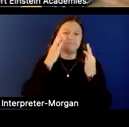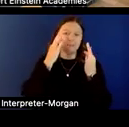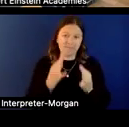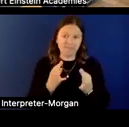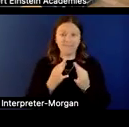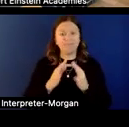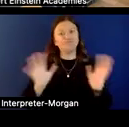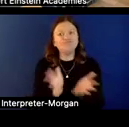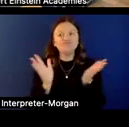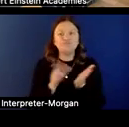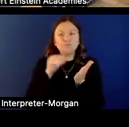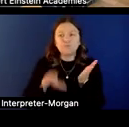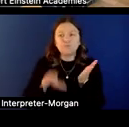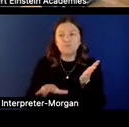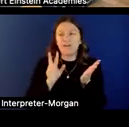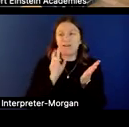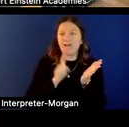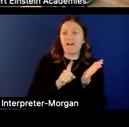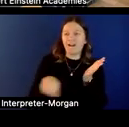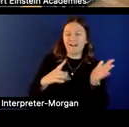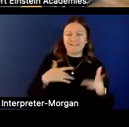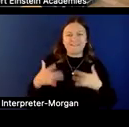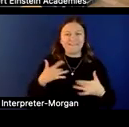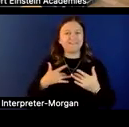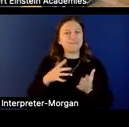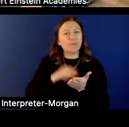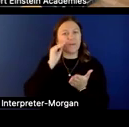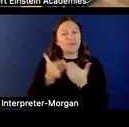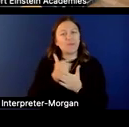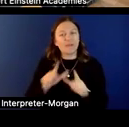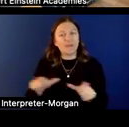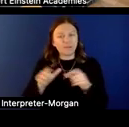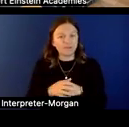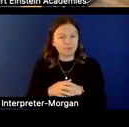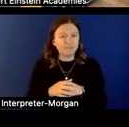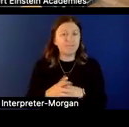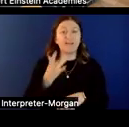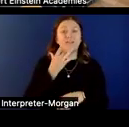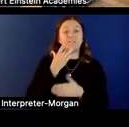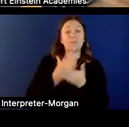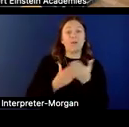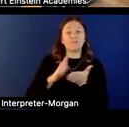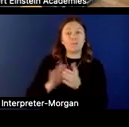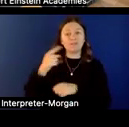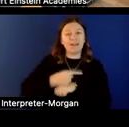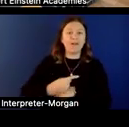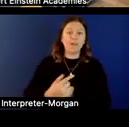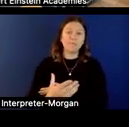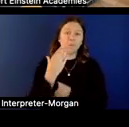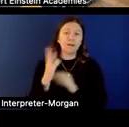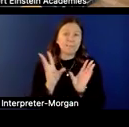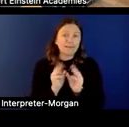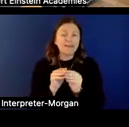learn another language. My favorite part of the school day is our morning meeting. That's like the routine where we just like talk how we are